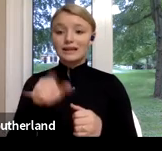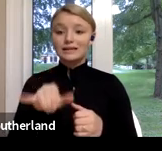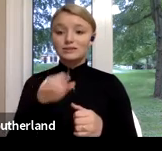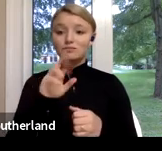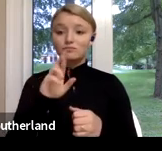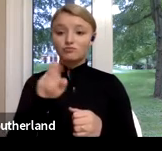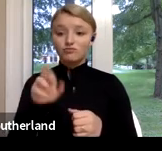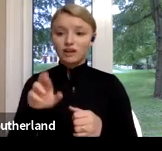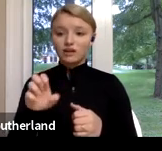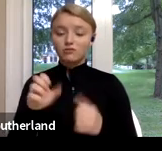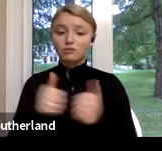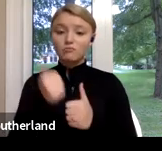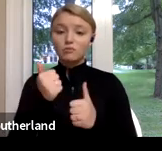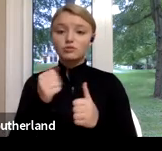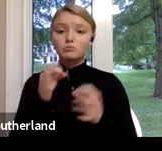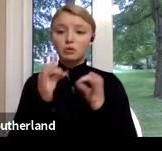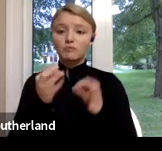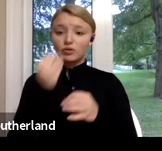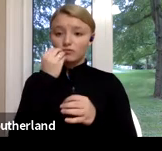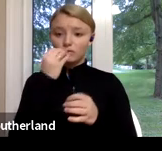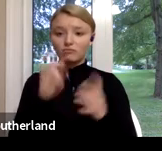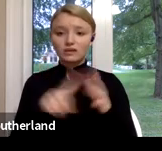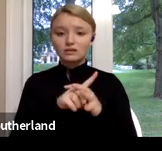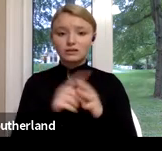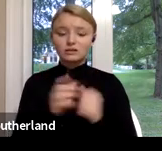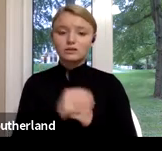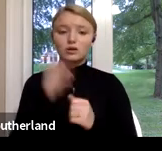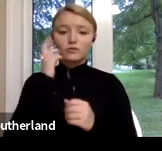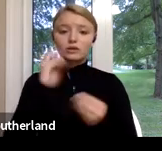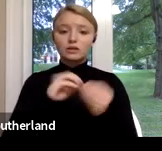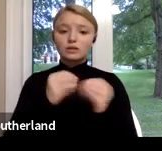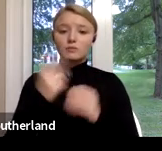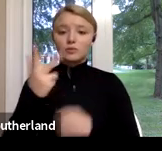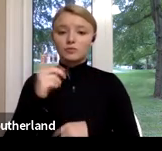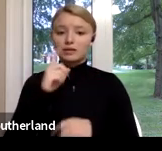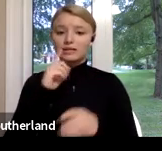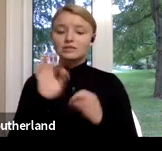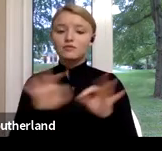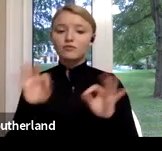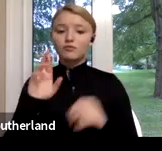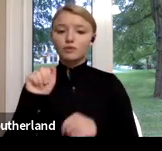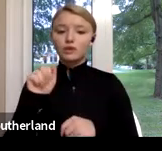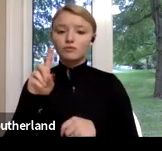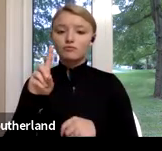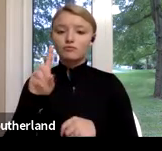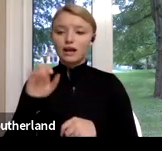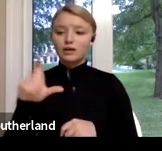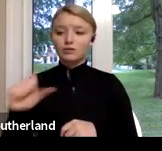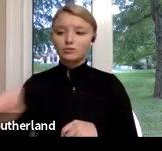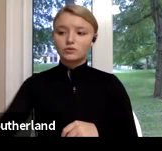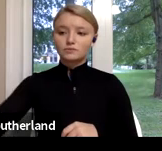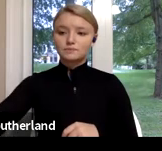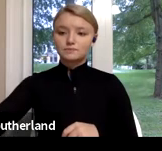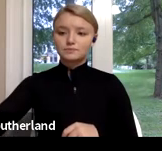number three is free radicals. So where do free radicals come from? They come